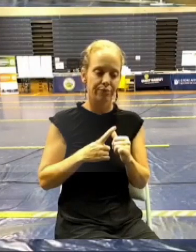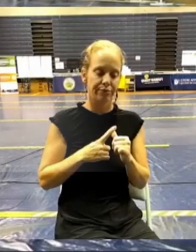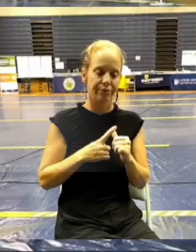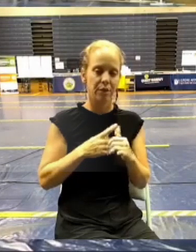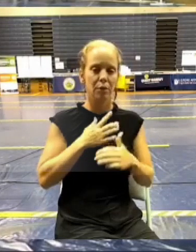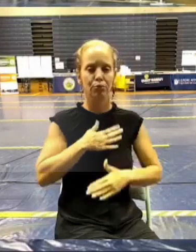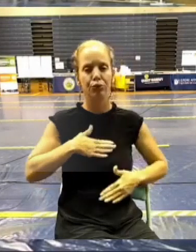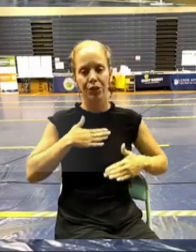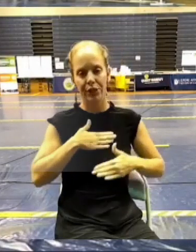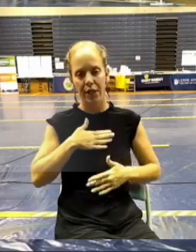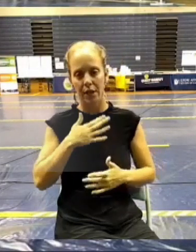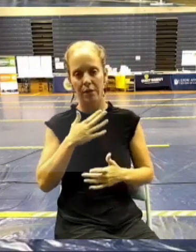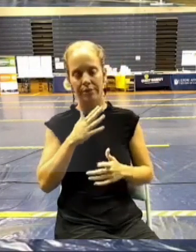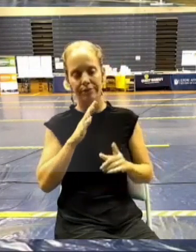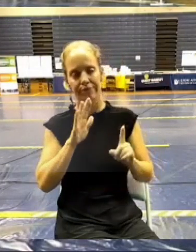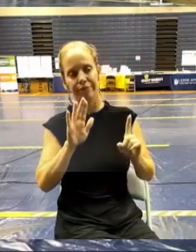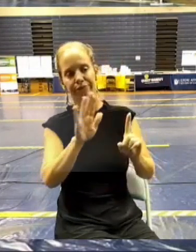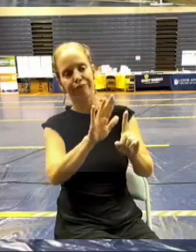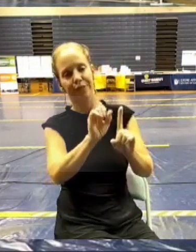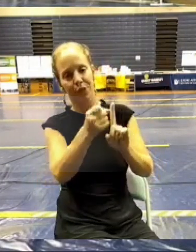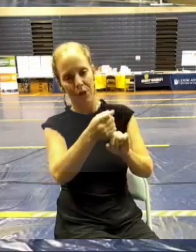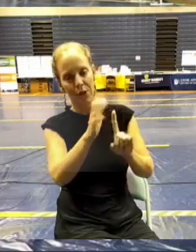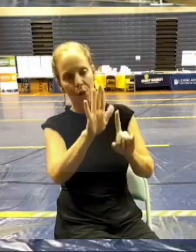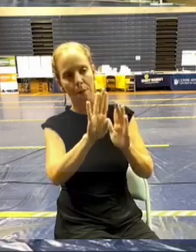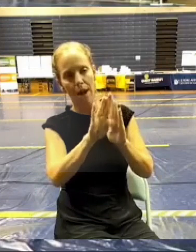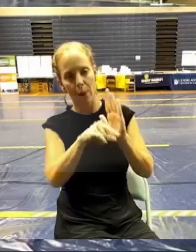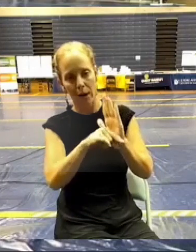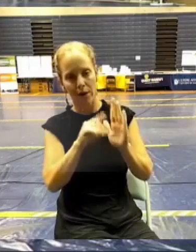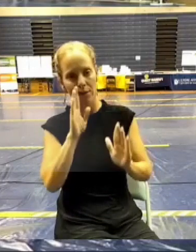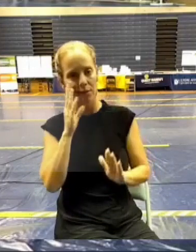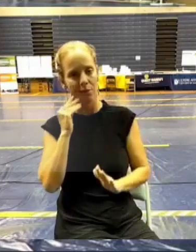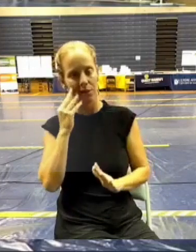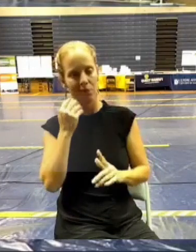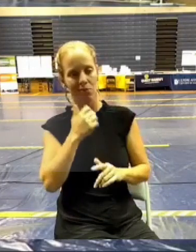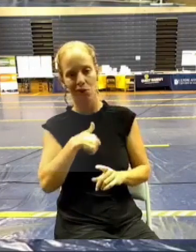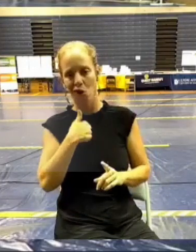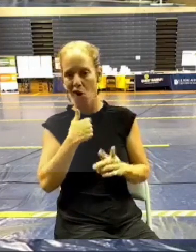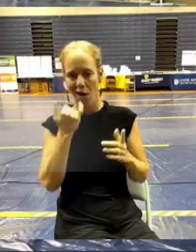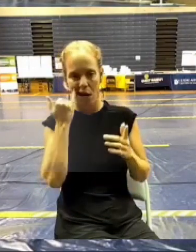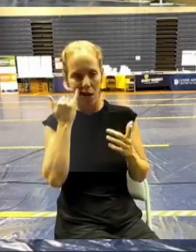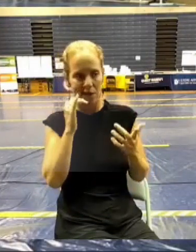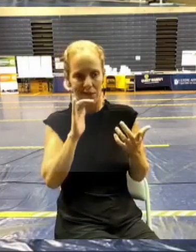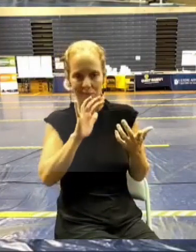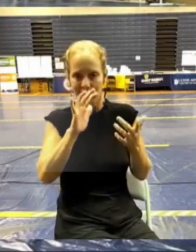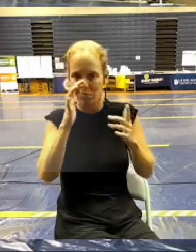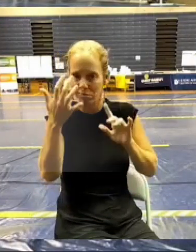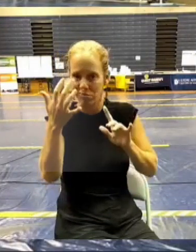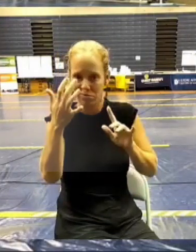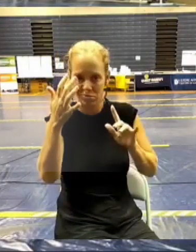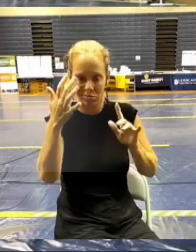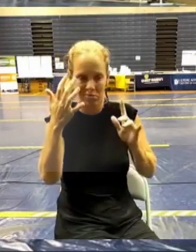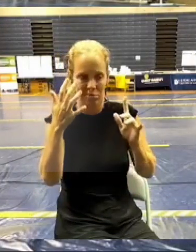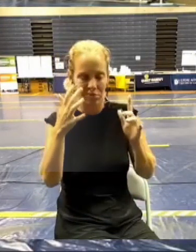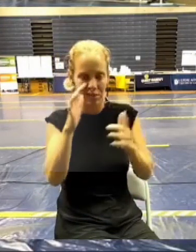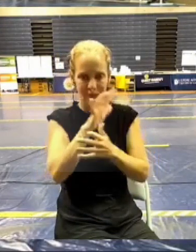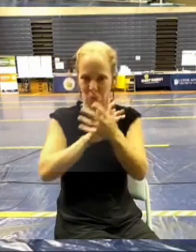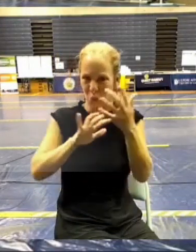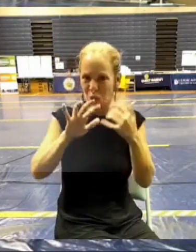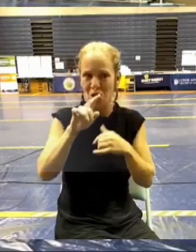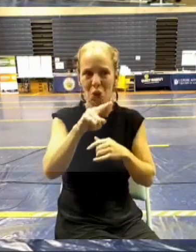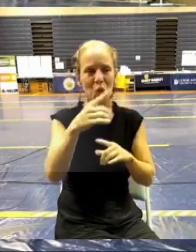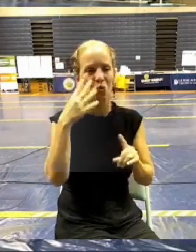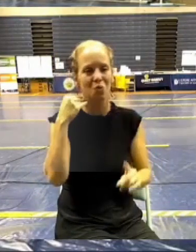your background and what you're going through, and really apologize for the confusion that you're enduring.